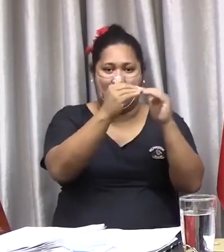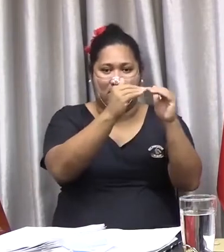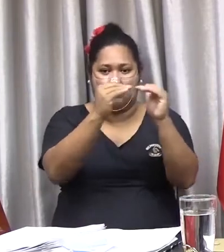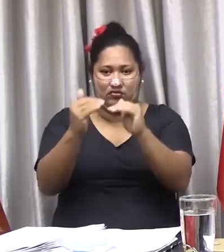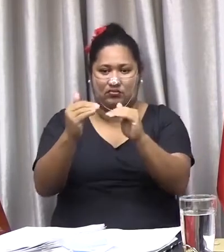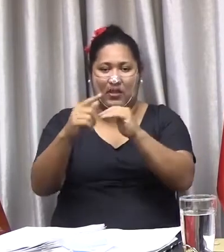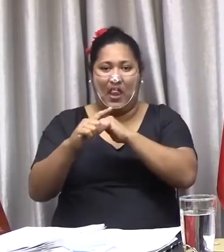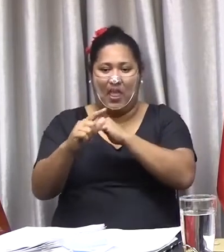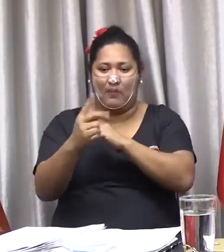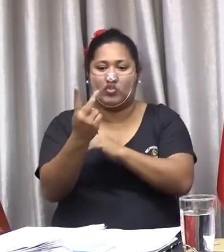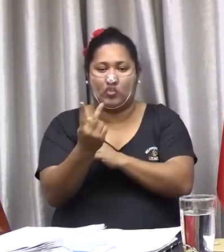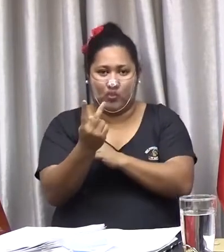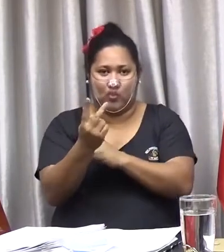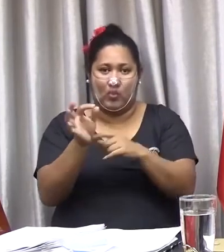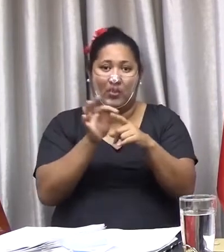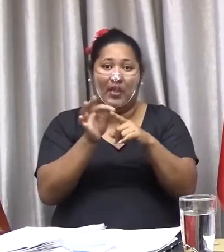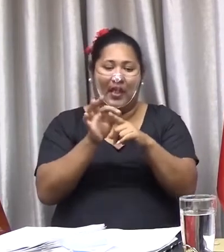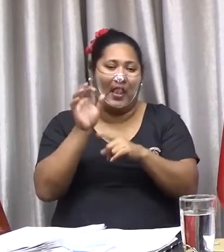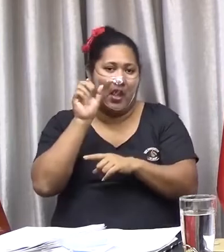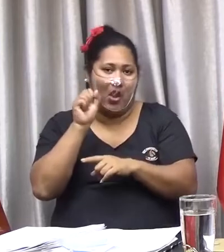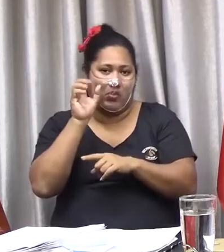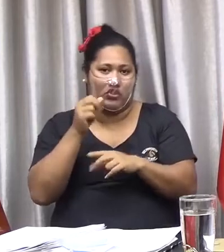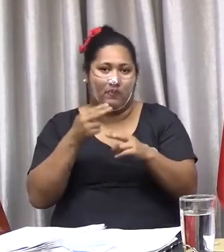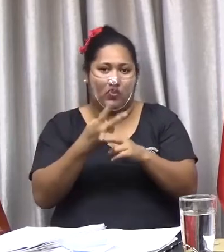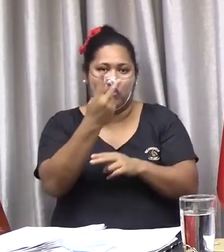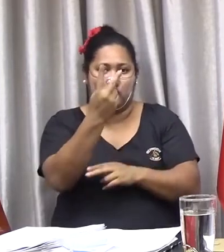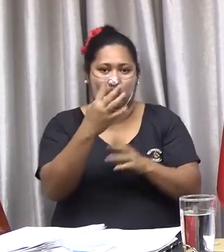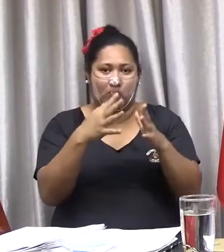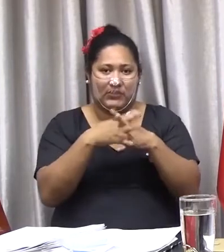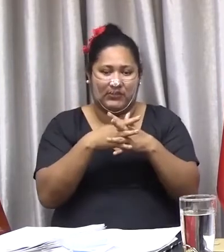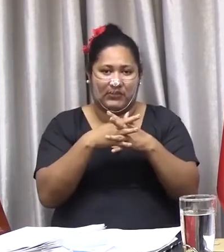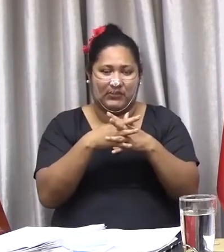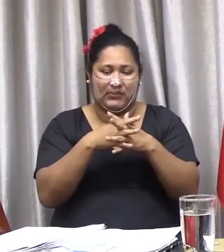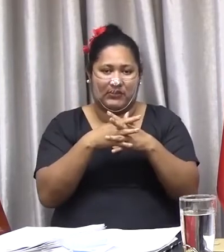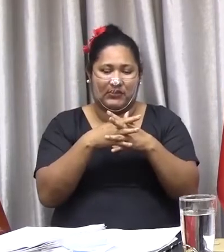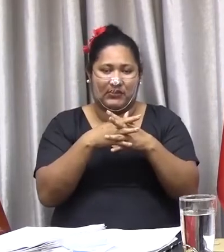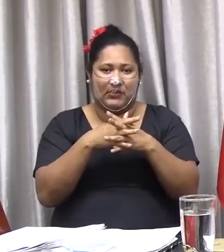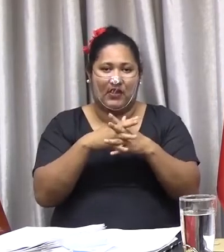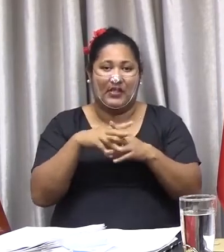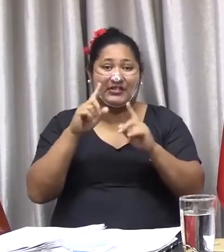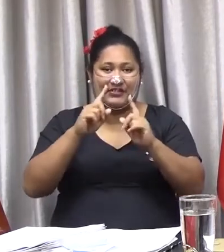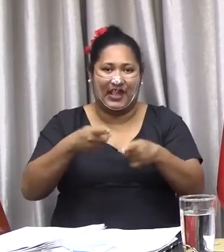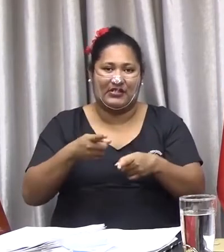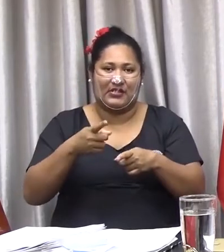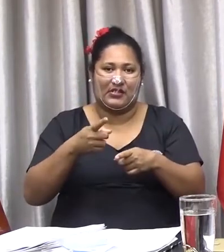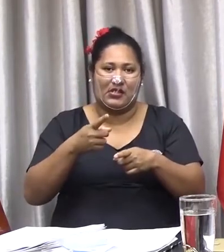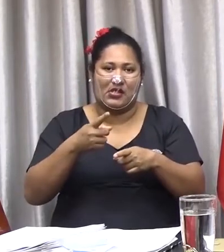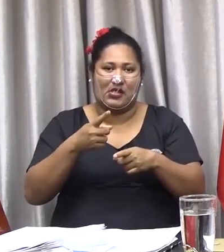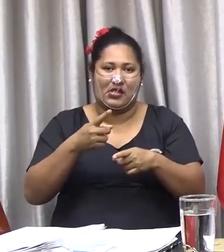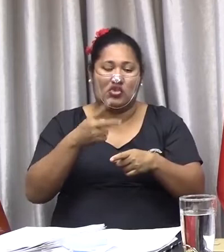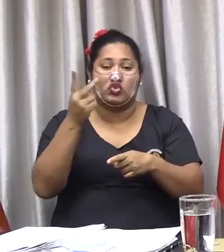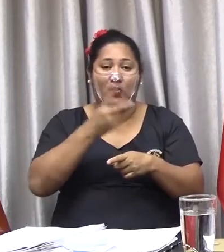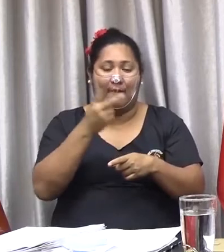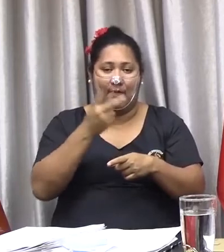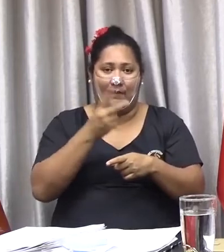to level 2, orange, for 2 weeks, commencing from midnight tomorrow, 5th